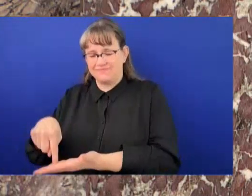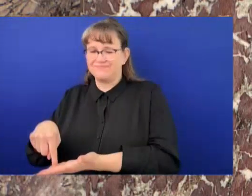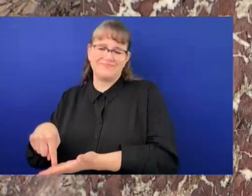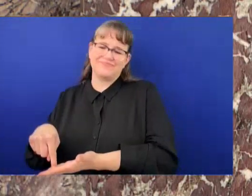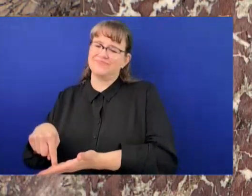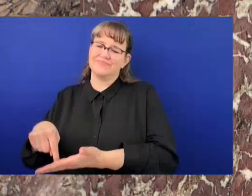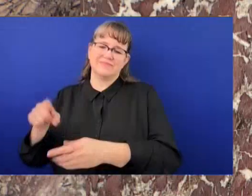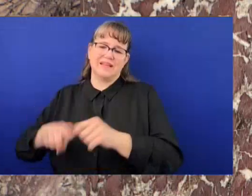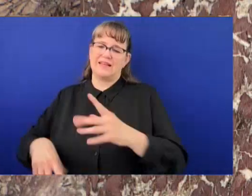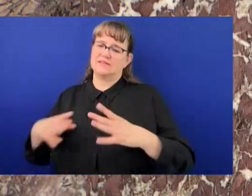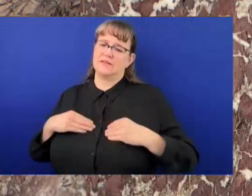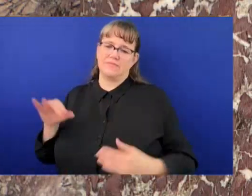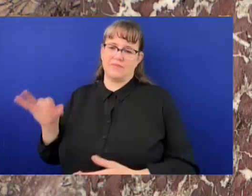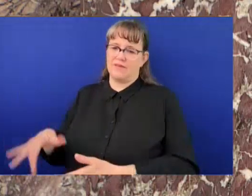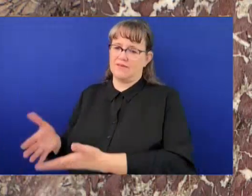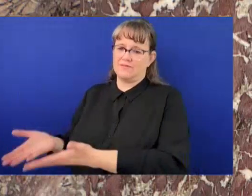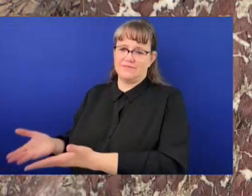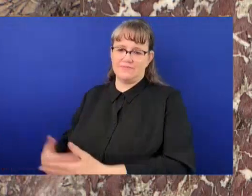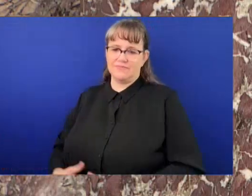only investment we can get in my riding.